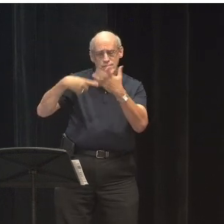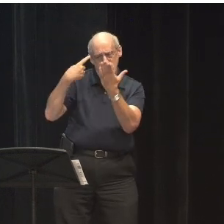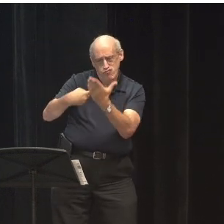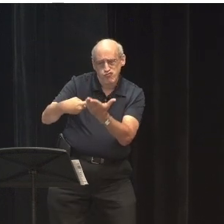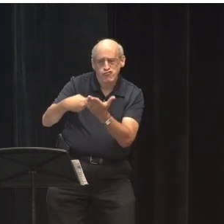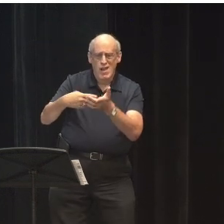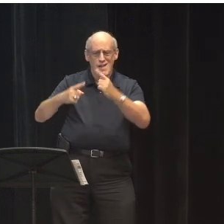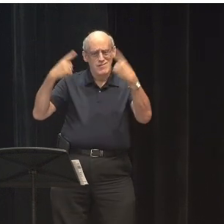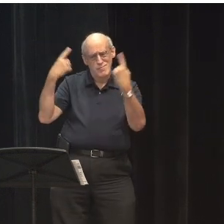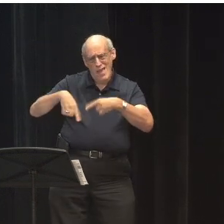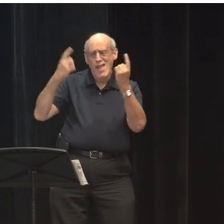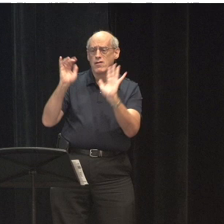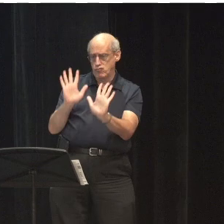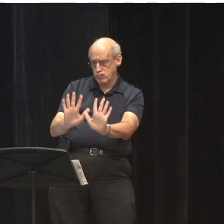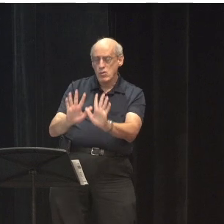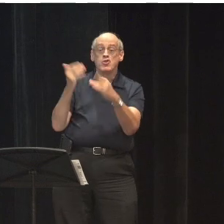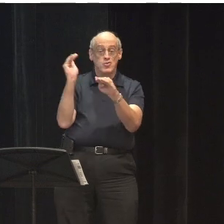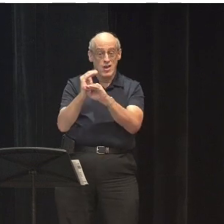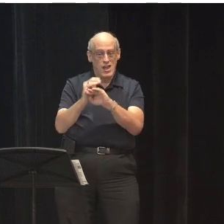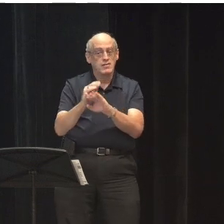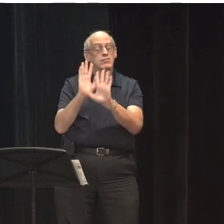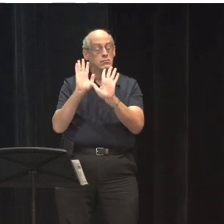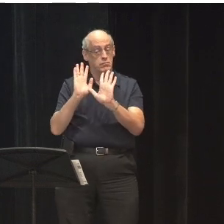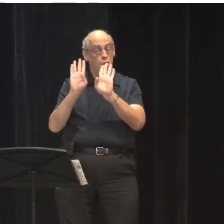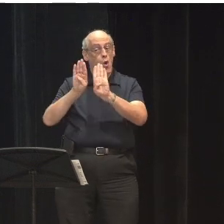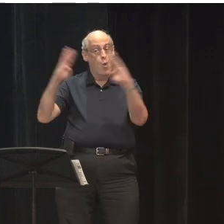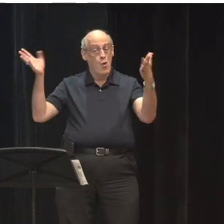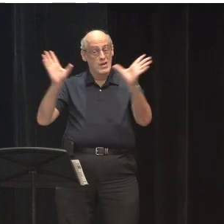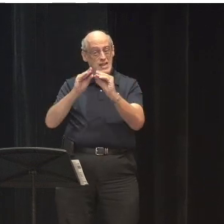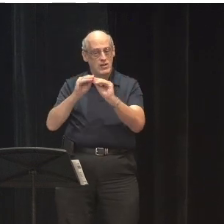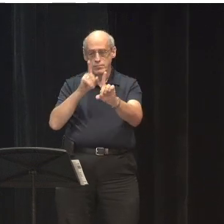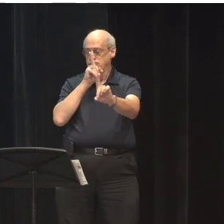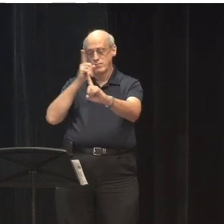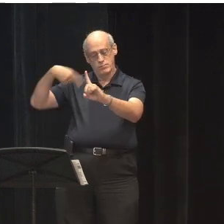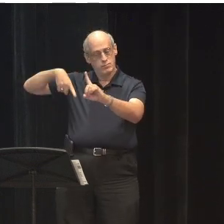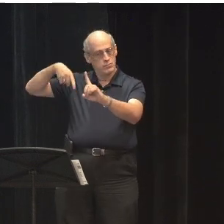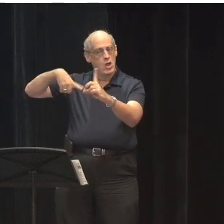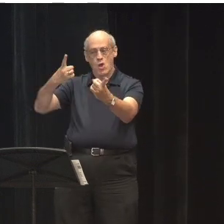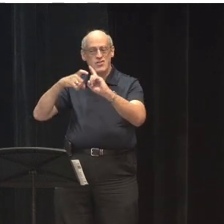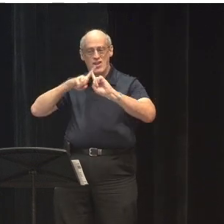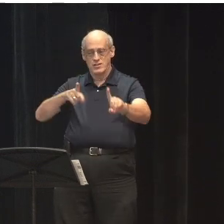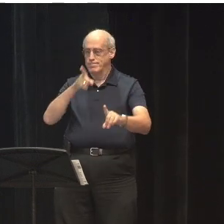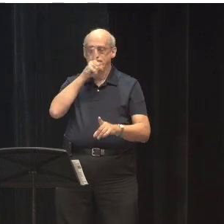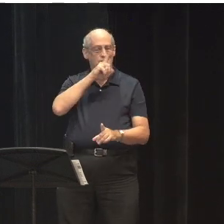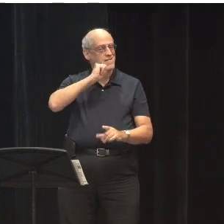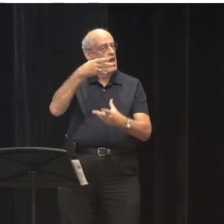discussion, for debate. Tonight's public hearing will not feature a question and answer